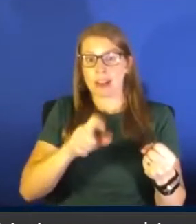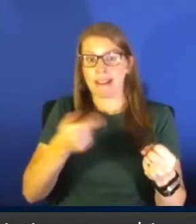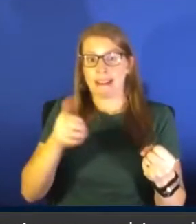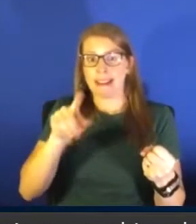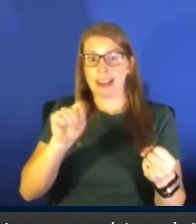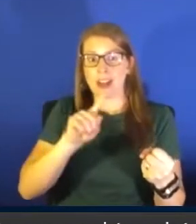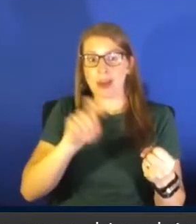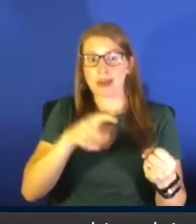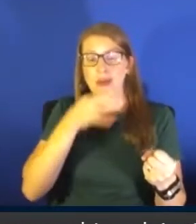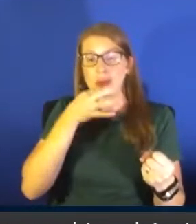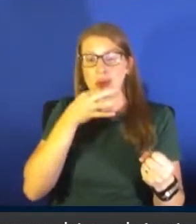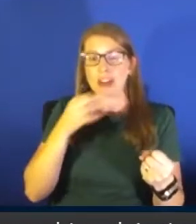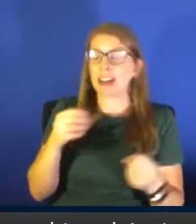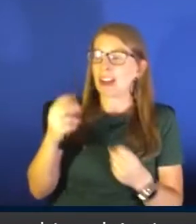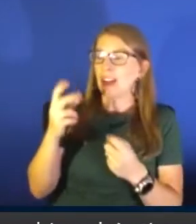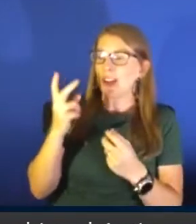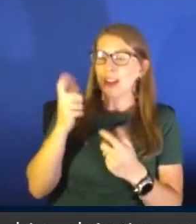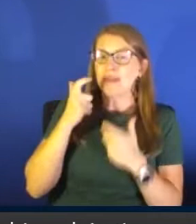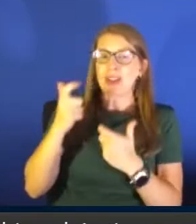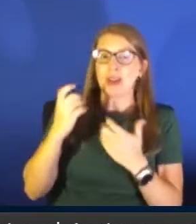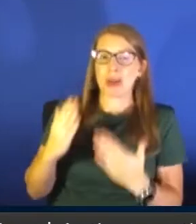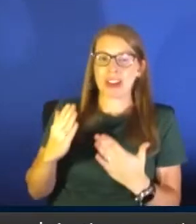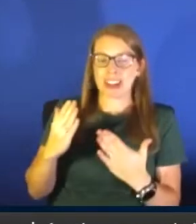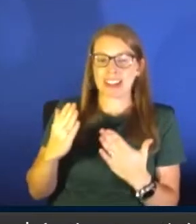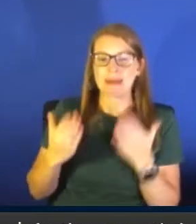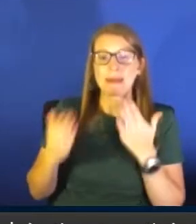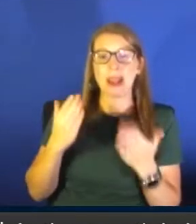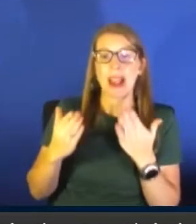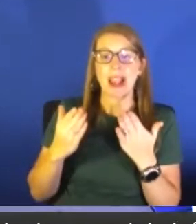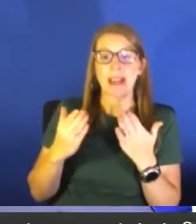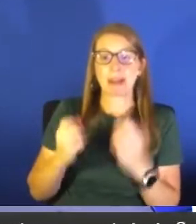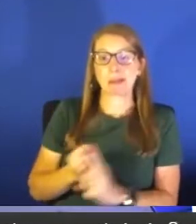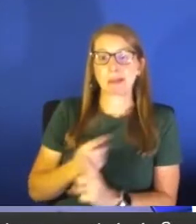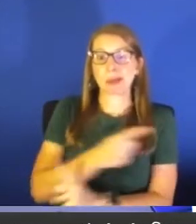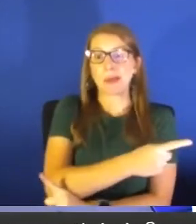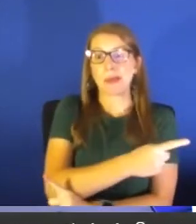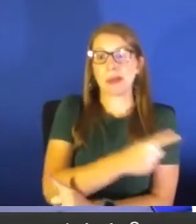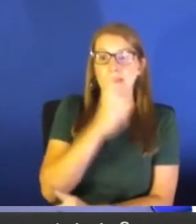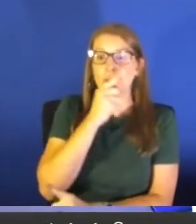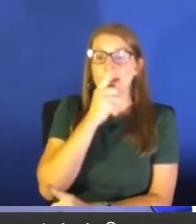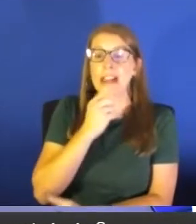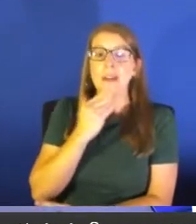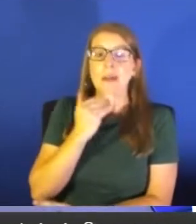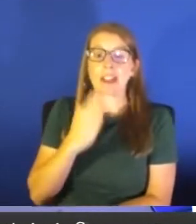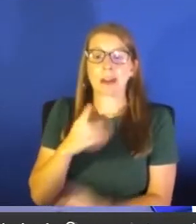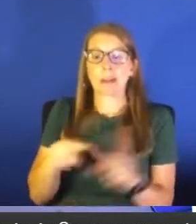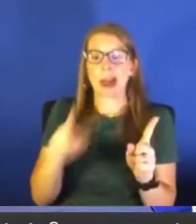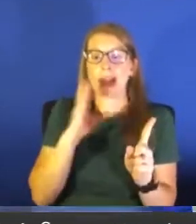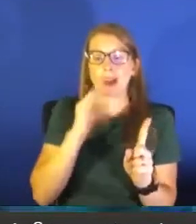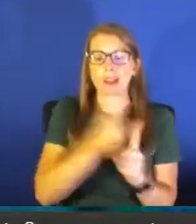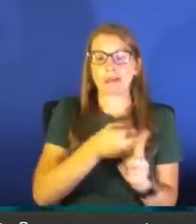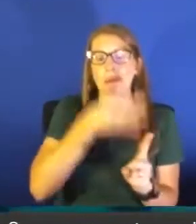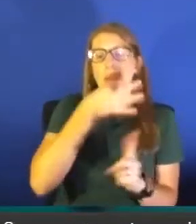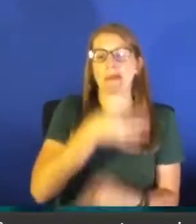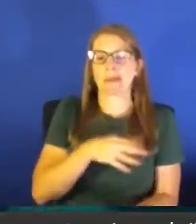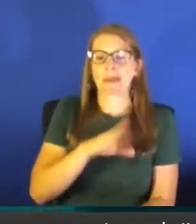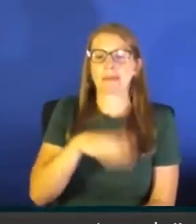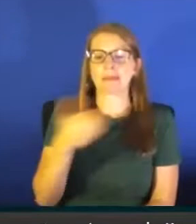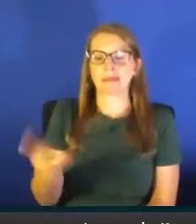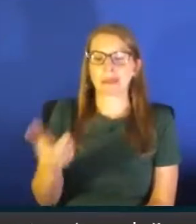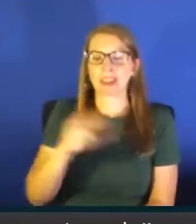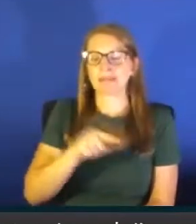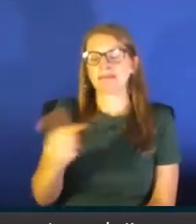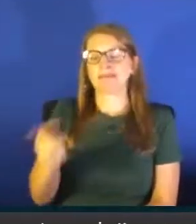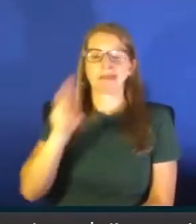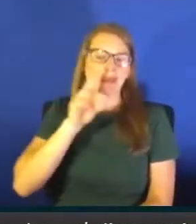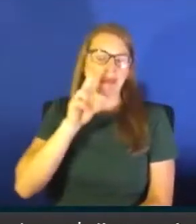sure that our viewers, they usually like to, we may veer a little bit off artificial sweeteners, but I know you've got this. But first, Dr. Dana Hawkinson, Medical Director